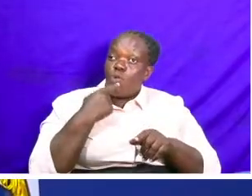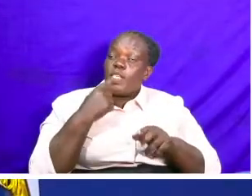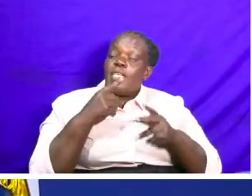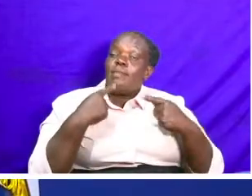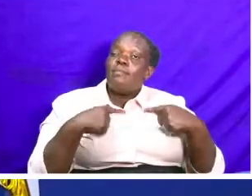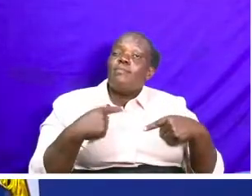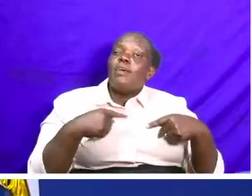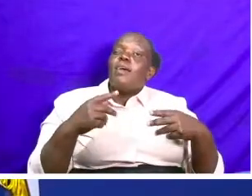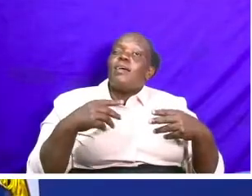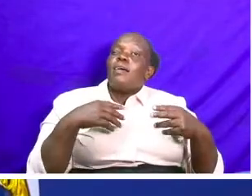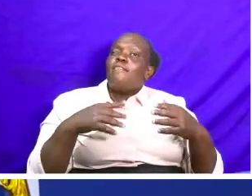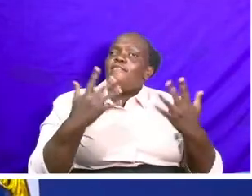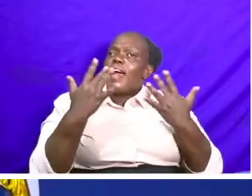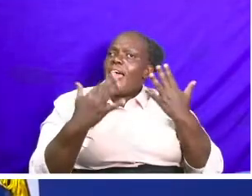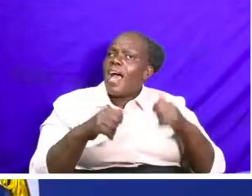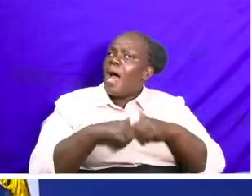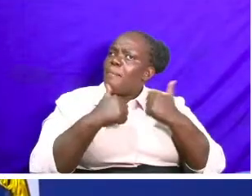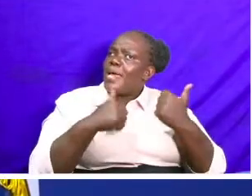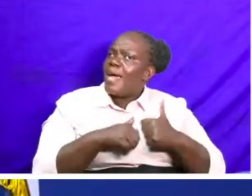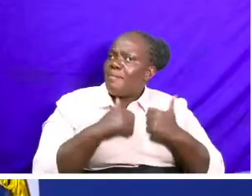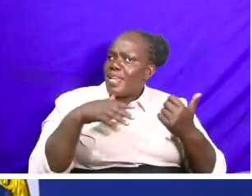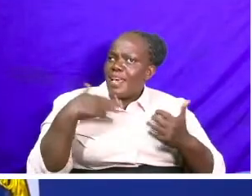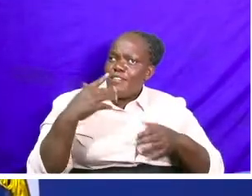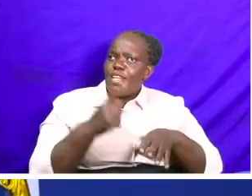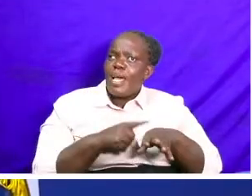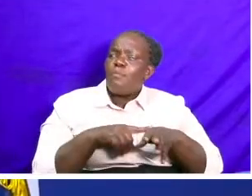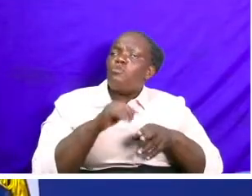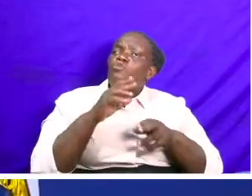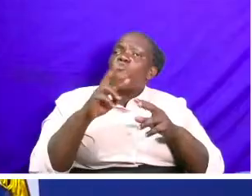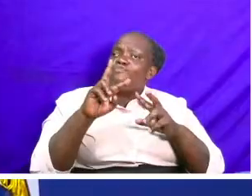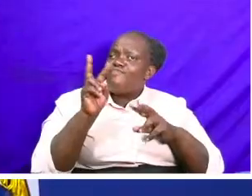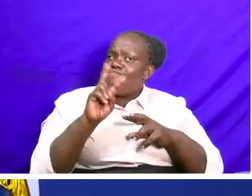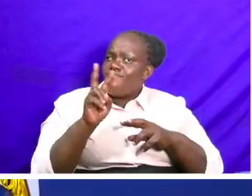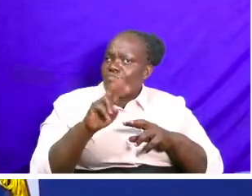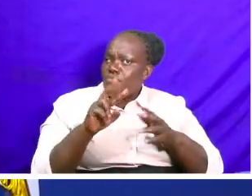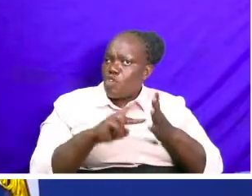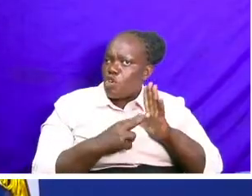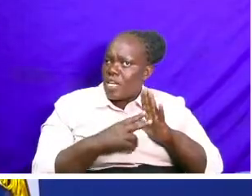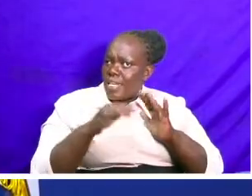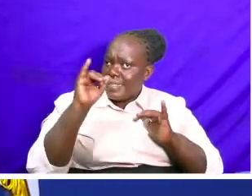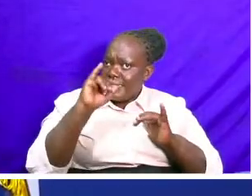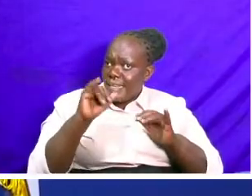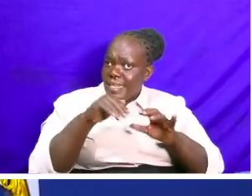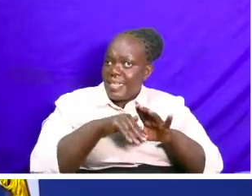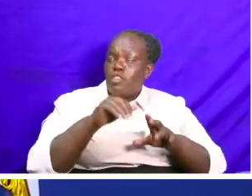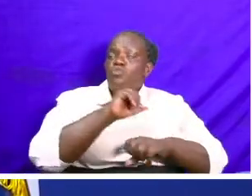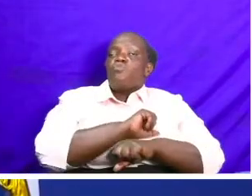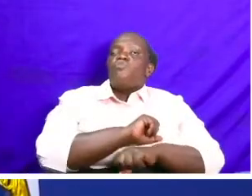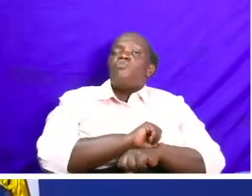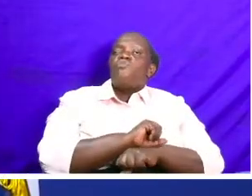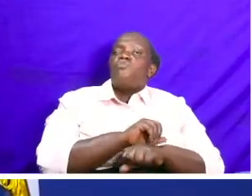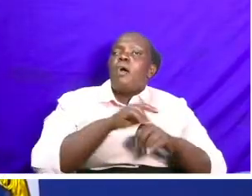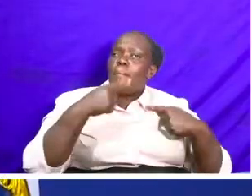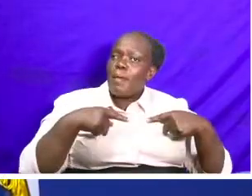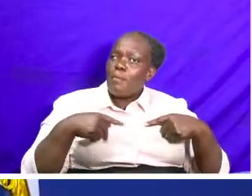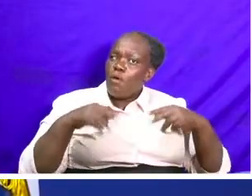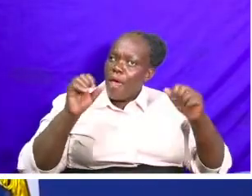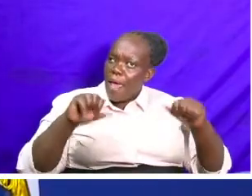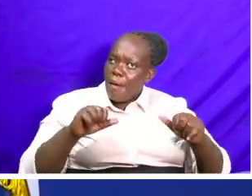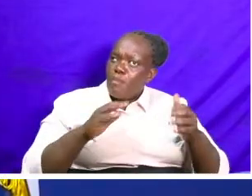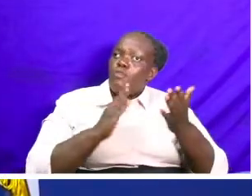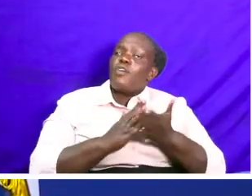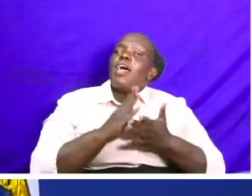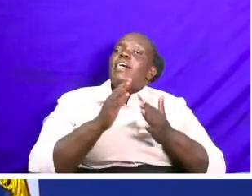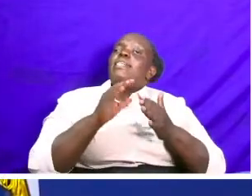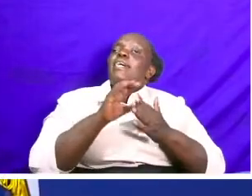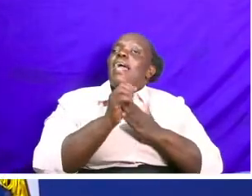been very persistent. So we need to look at that even when we are doing our project design, and also in schools, so that people are able to follow the right kind of